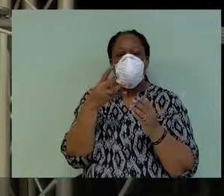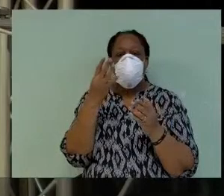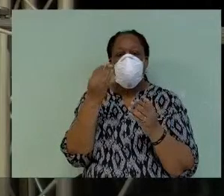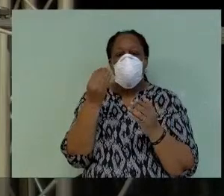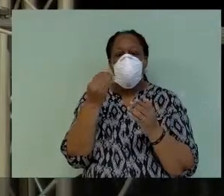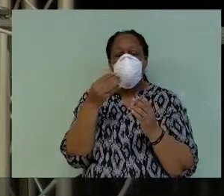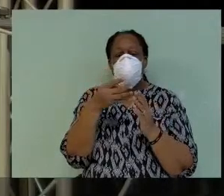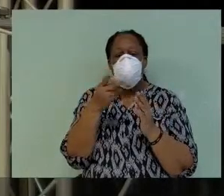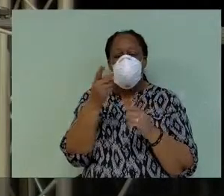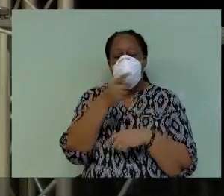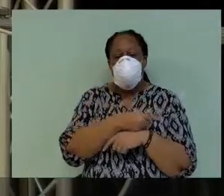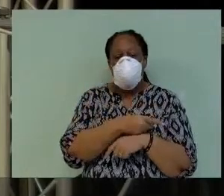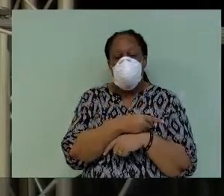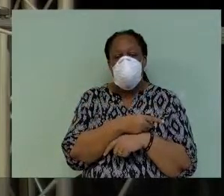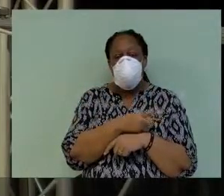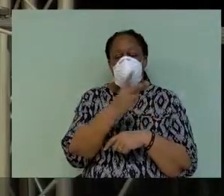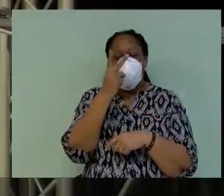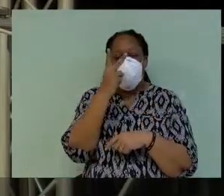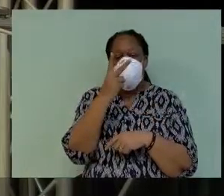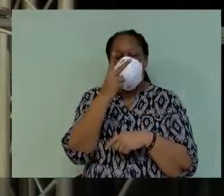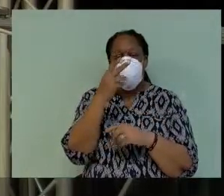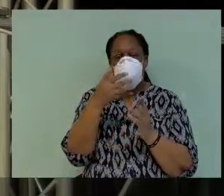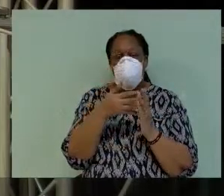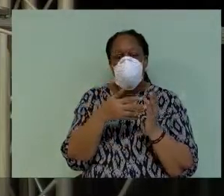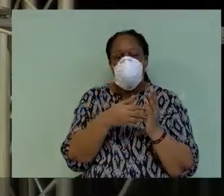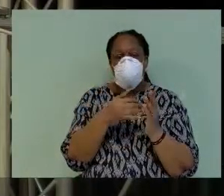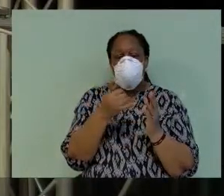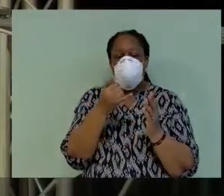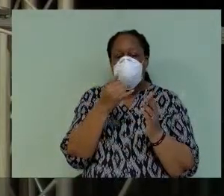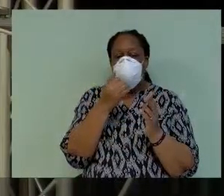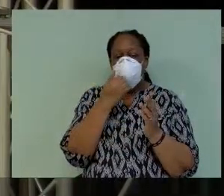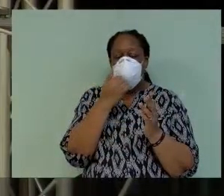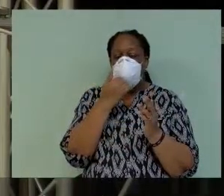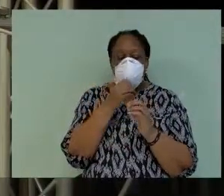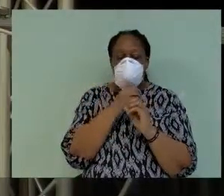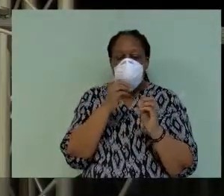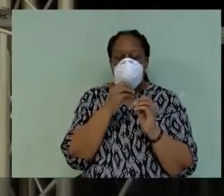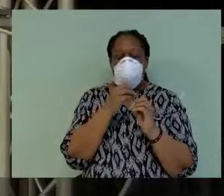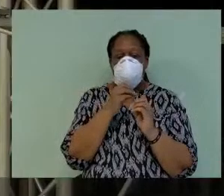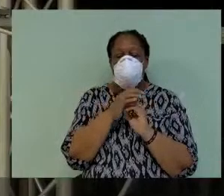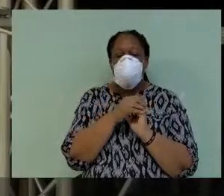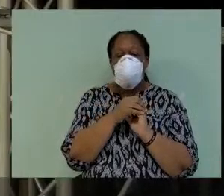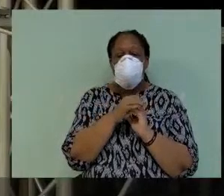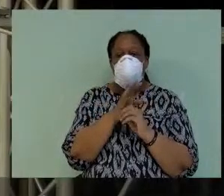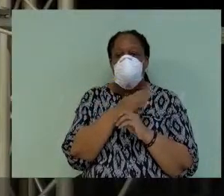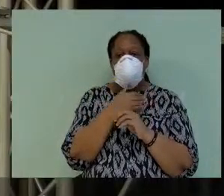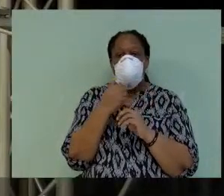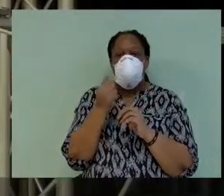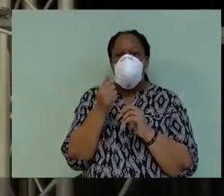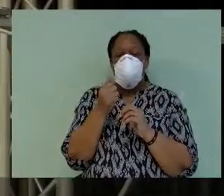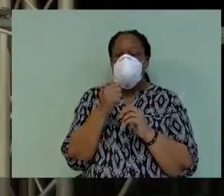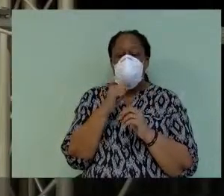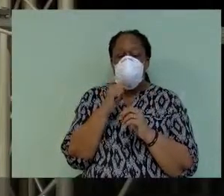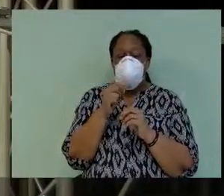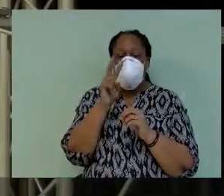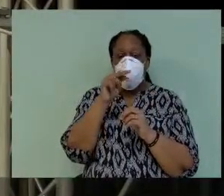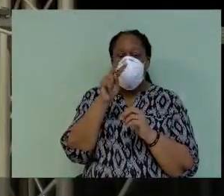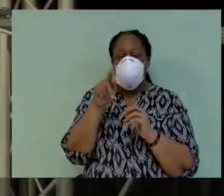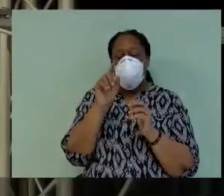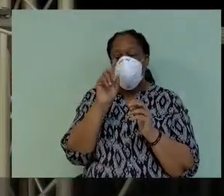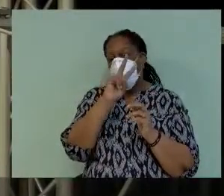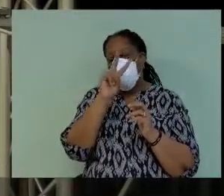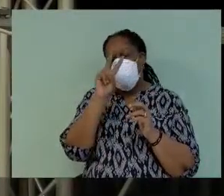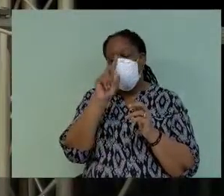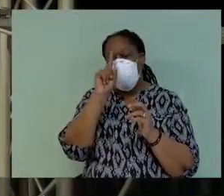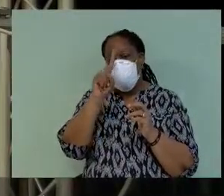have 2 consecutive negative tests. And these consecutive negative tests are not necessarily 24 hours apart,